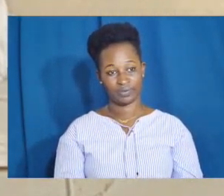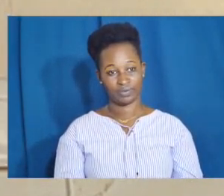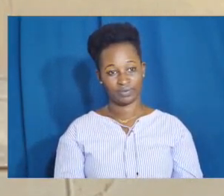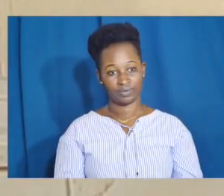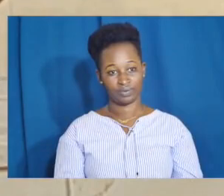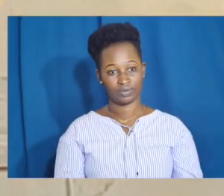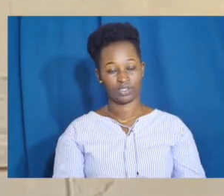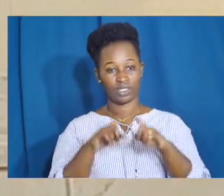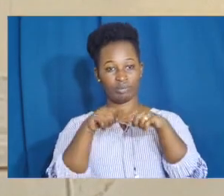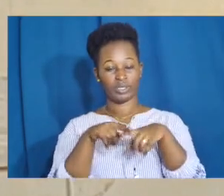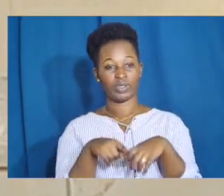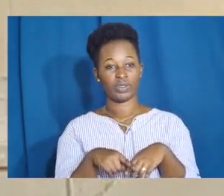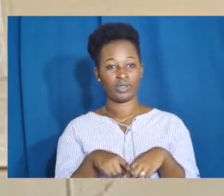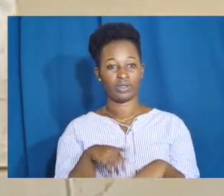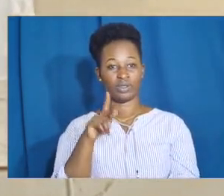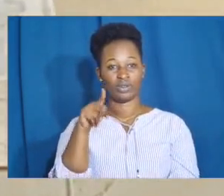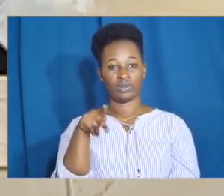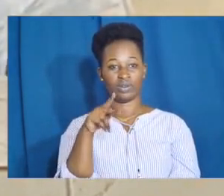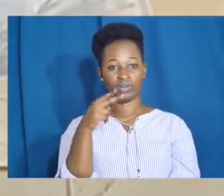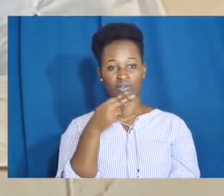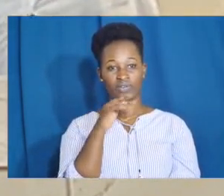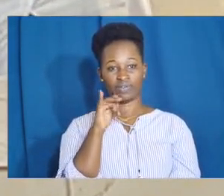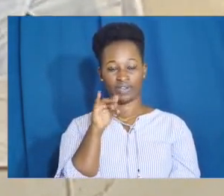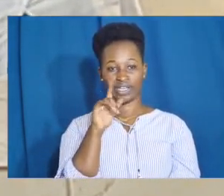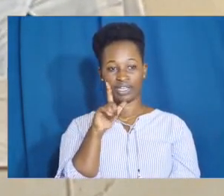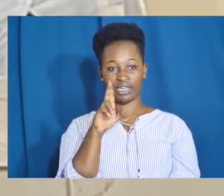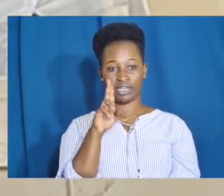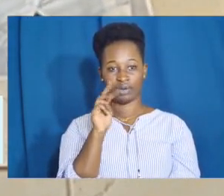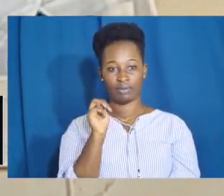They belong to phylum Chordata.